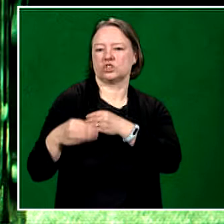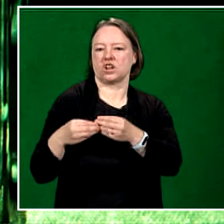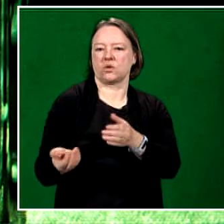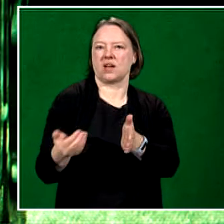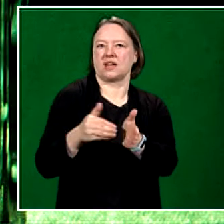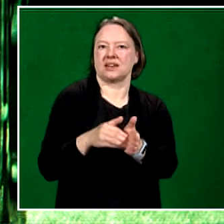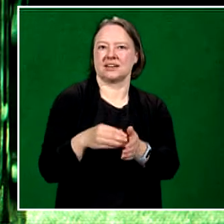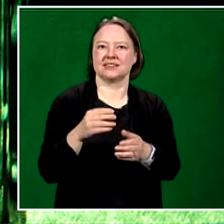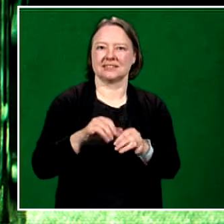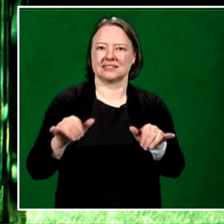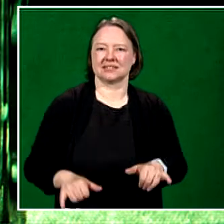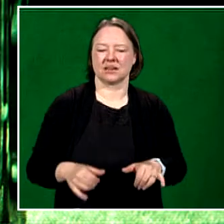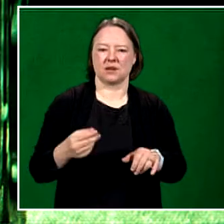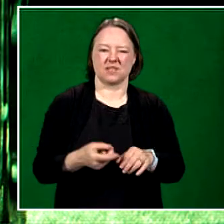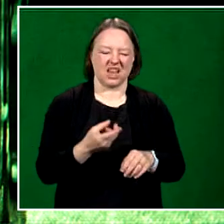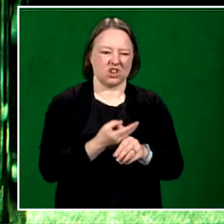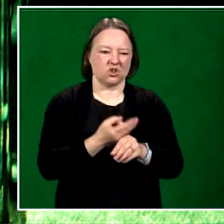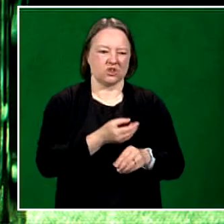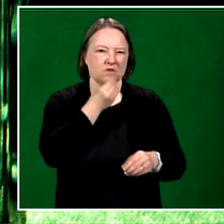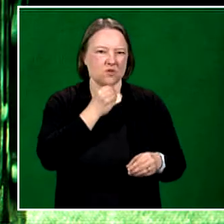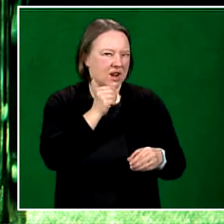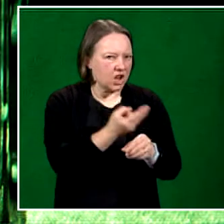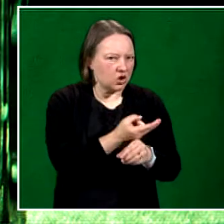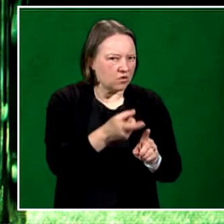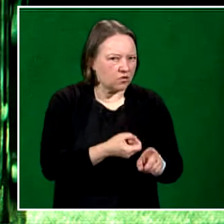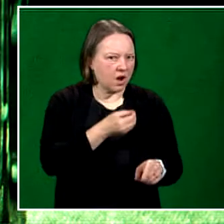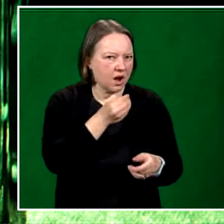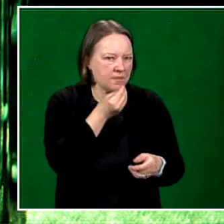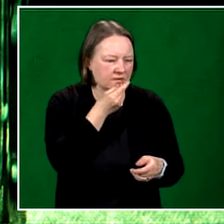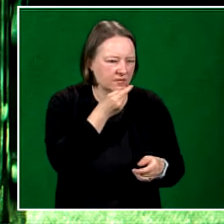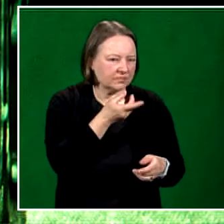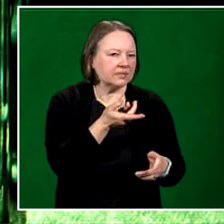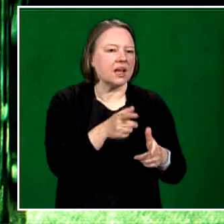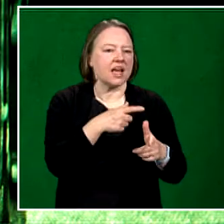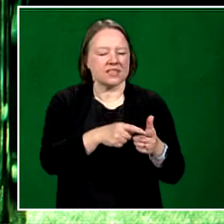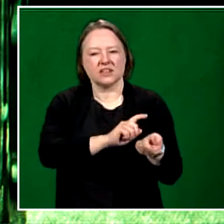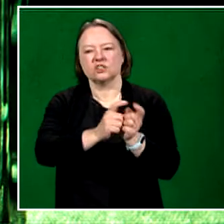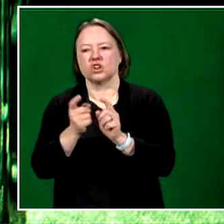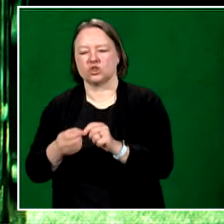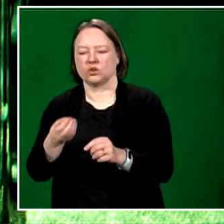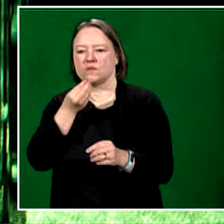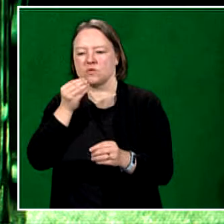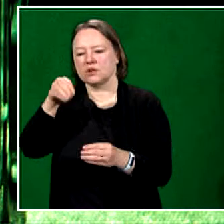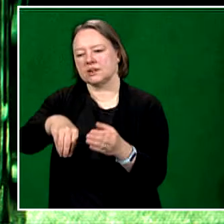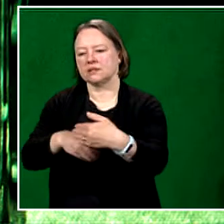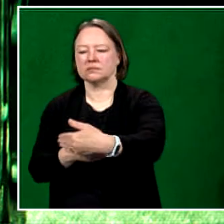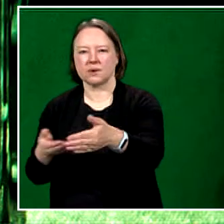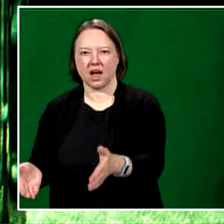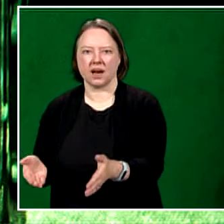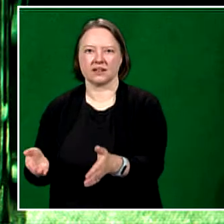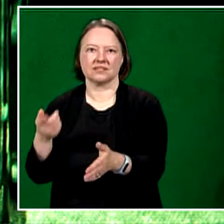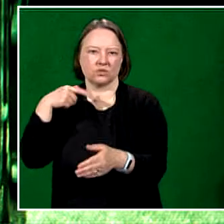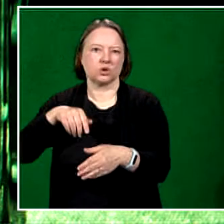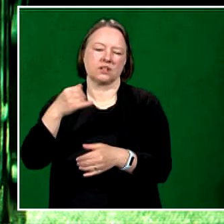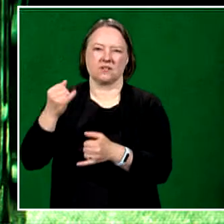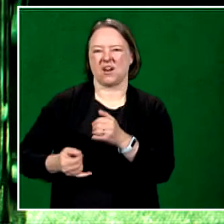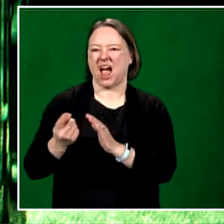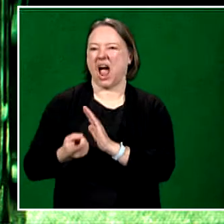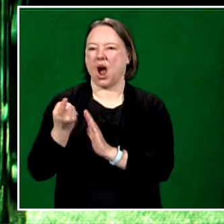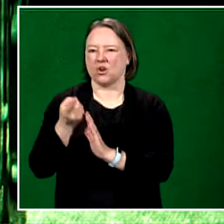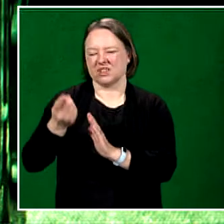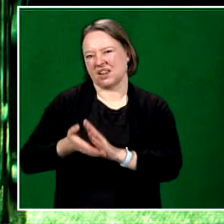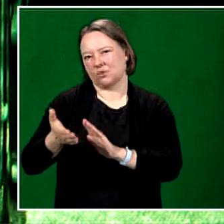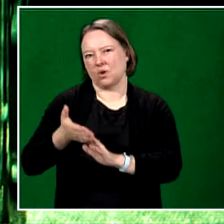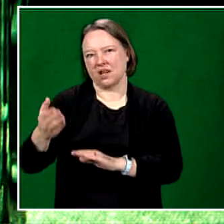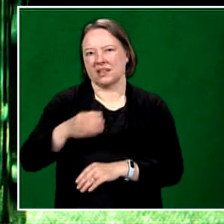unused food from campus dining and turns it into packaged meals at the cafeteria during final hours of operation, as well as